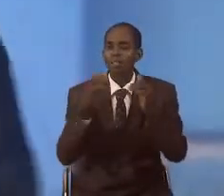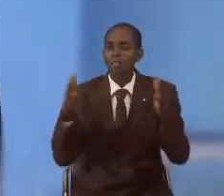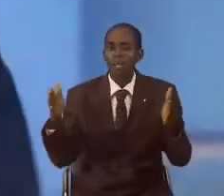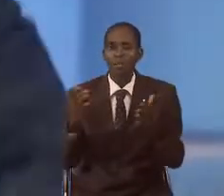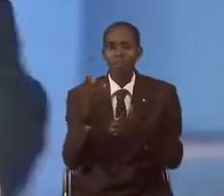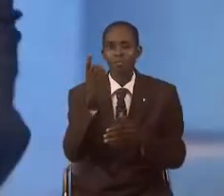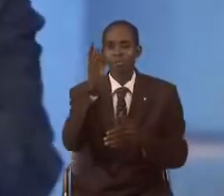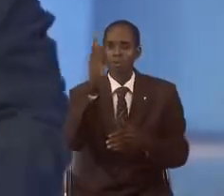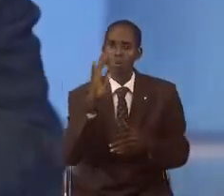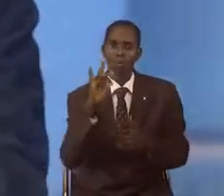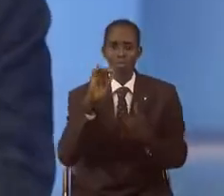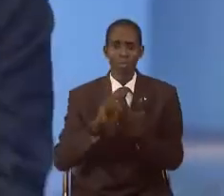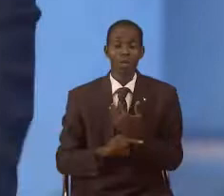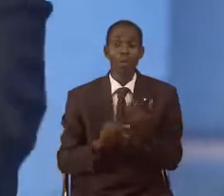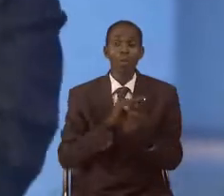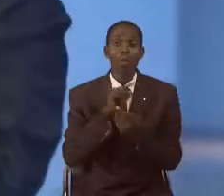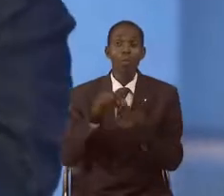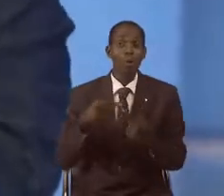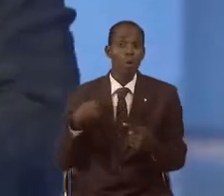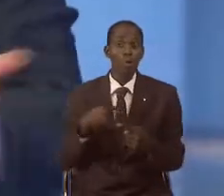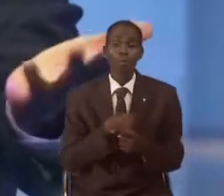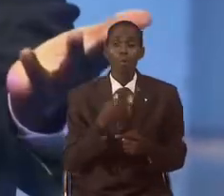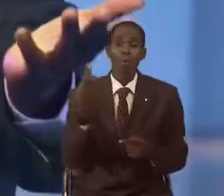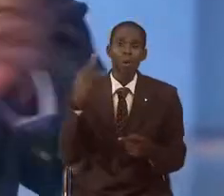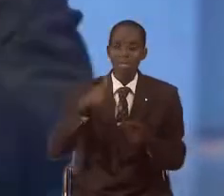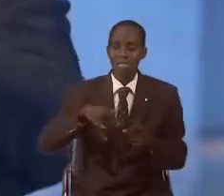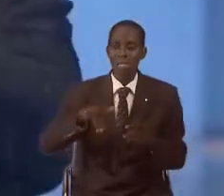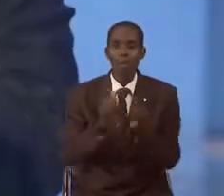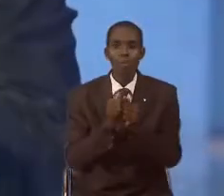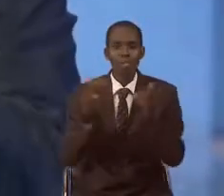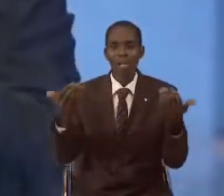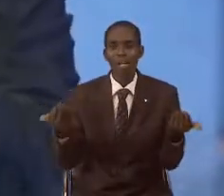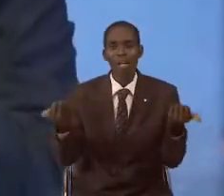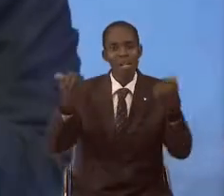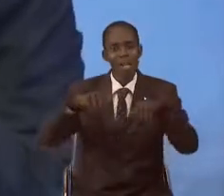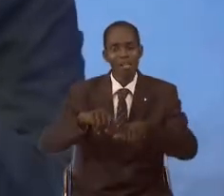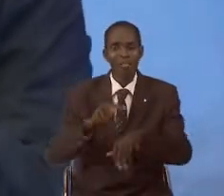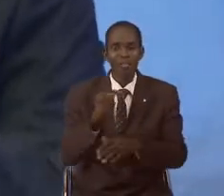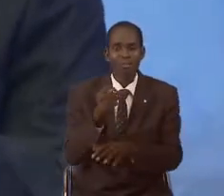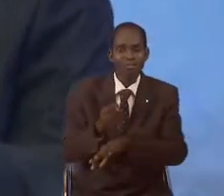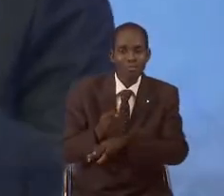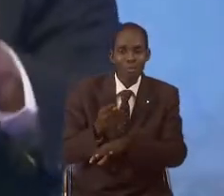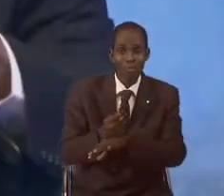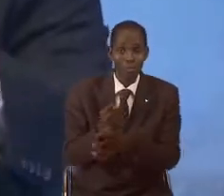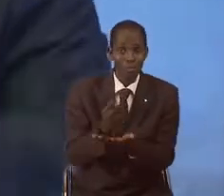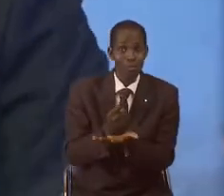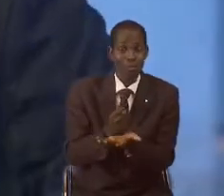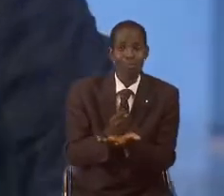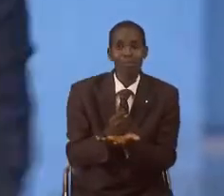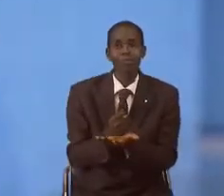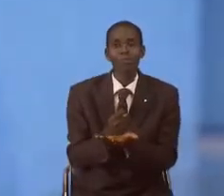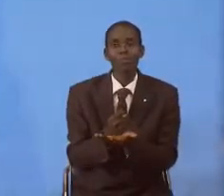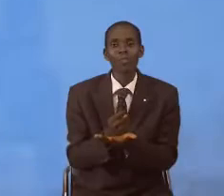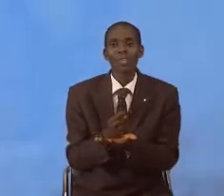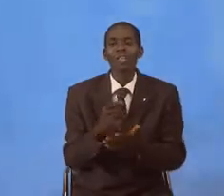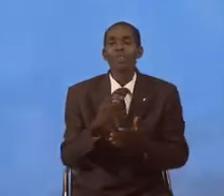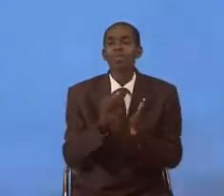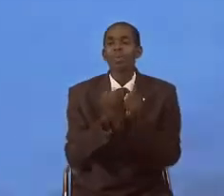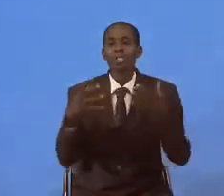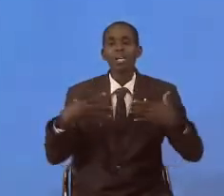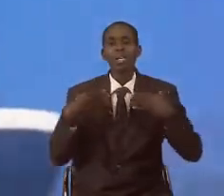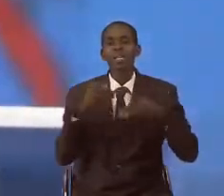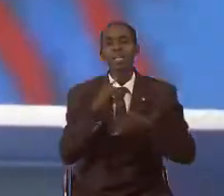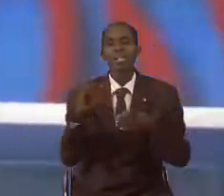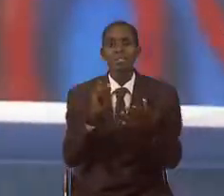emancipation, freedom, we were yet without godliness, when we were yet without any treasure, when we were